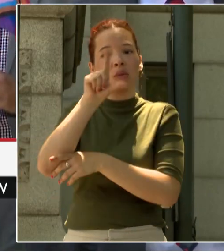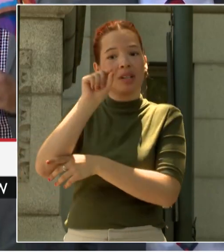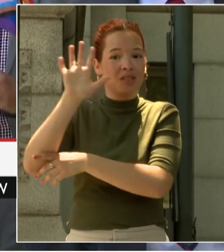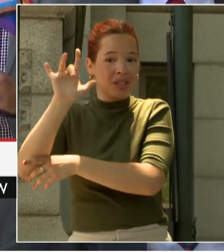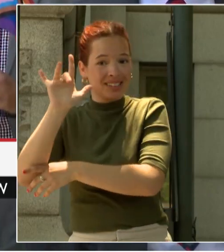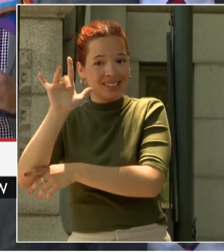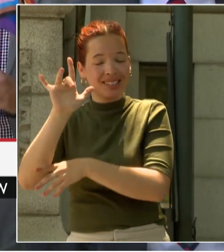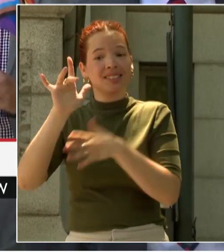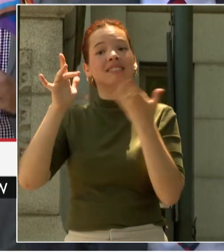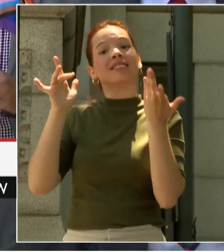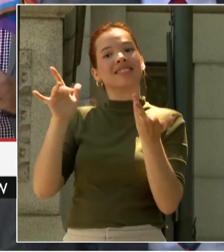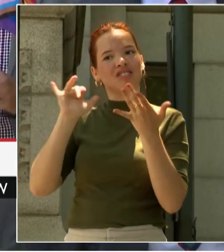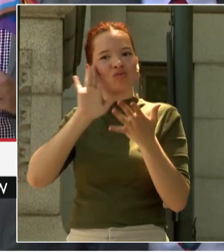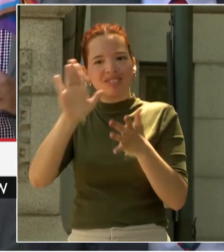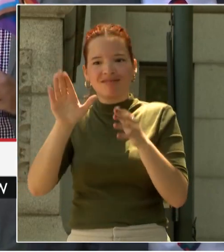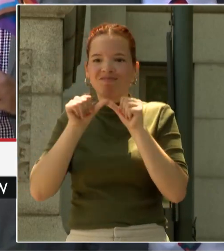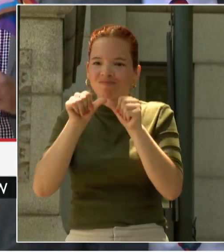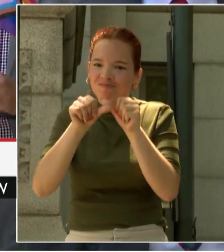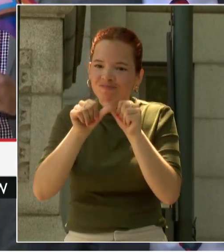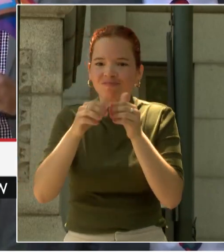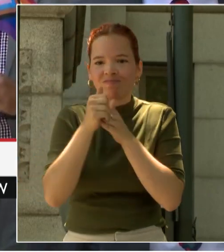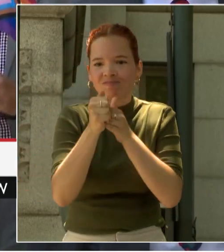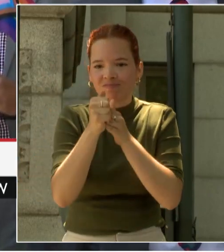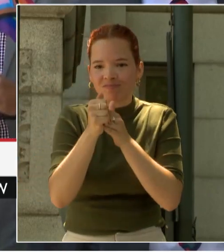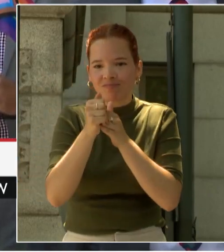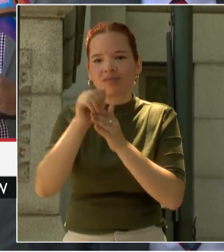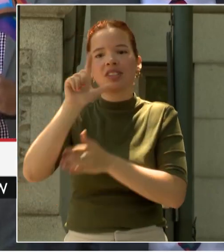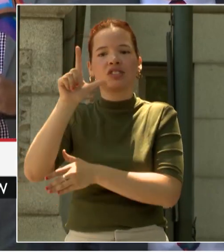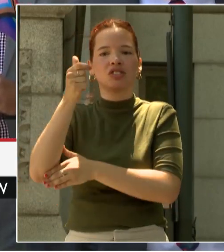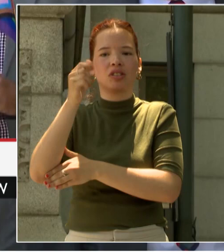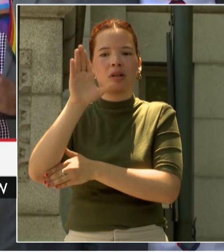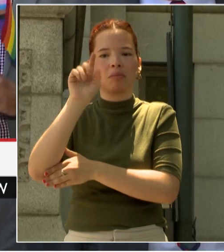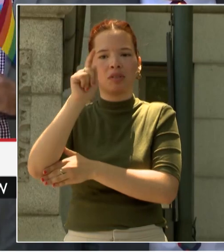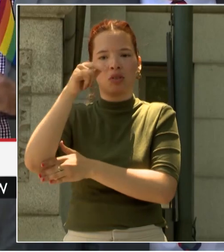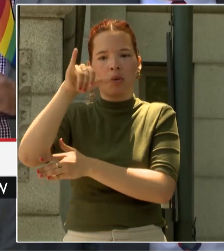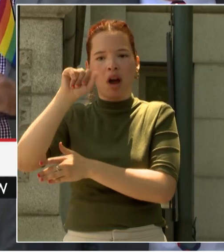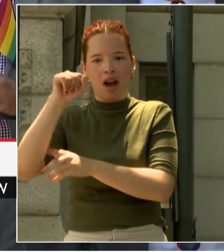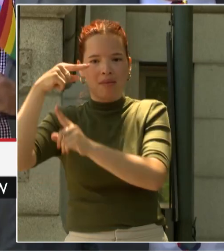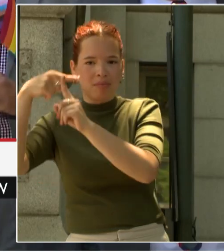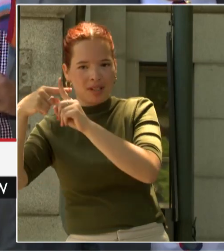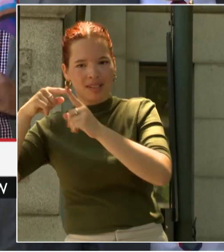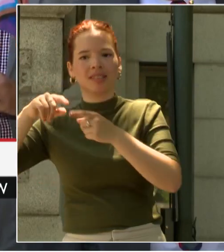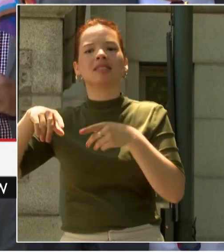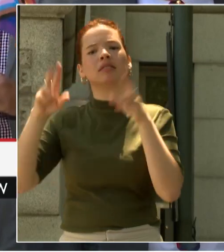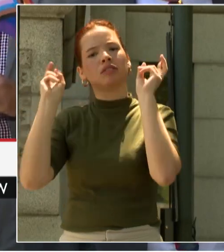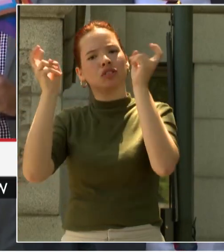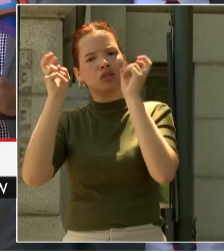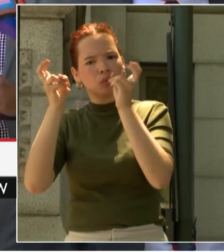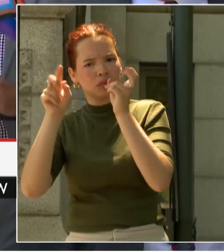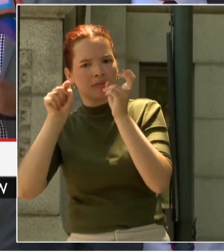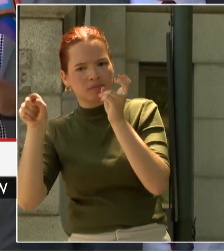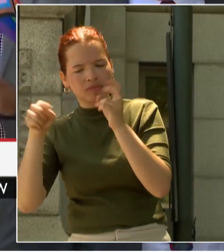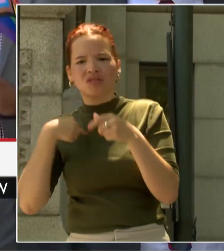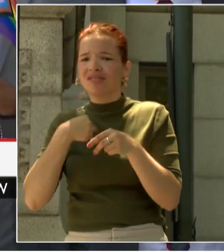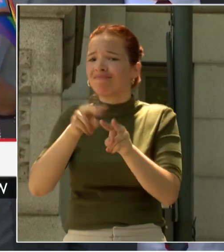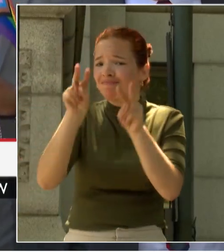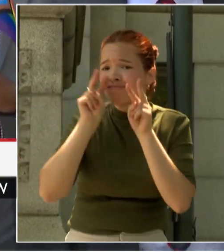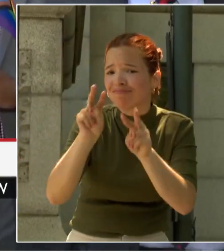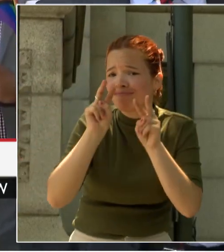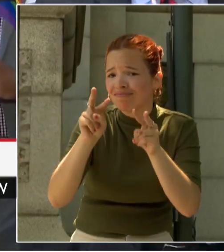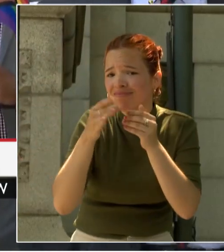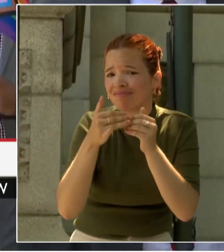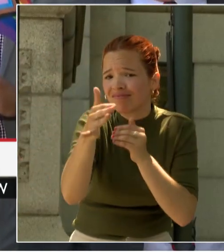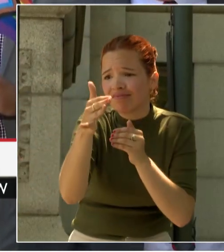continued leadership on LGBTQIA plus issues. Finally, I look forward to working with my colleagues to